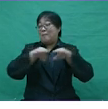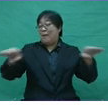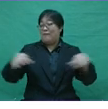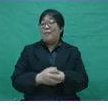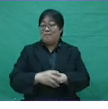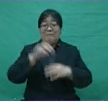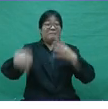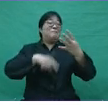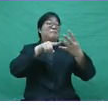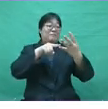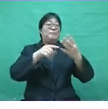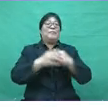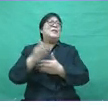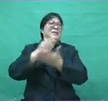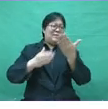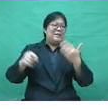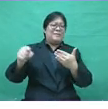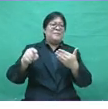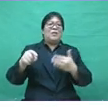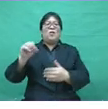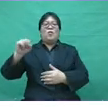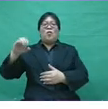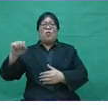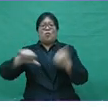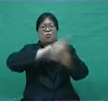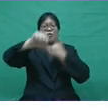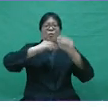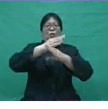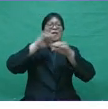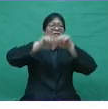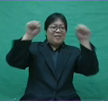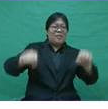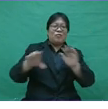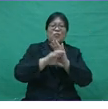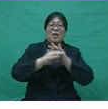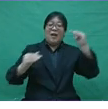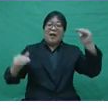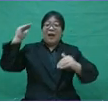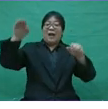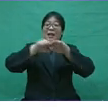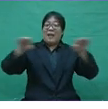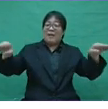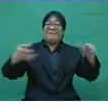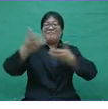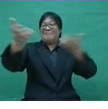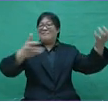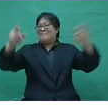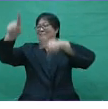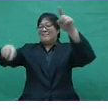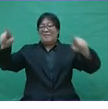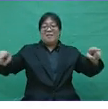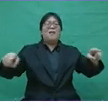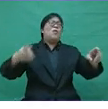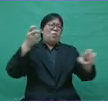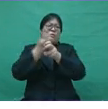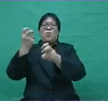not least, some features of social protection systems, such as high level of fragmentation, can make it more